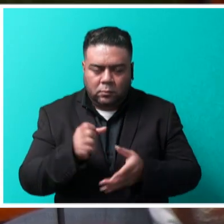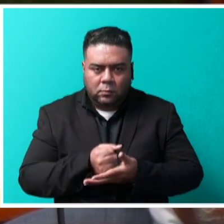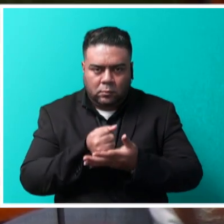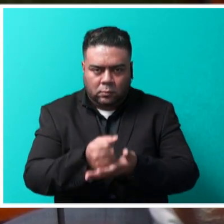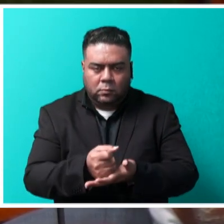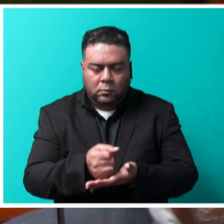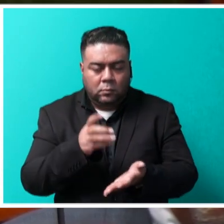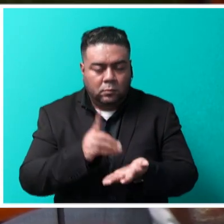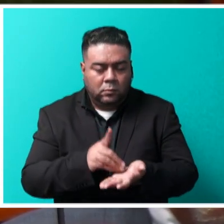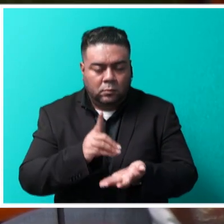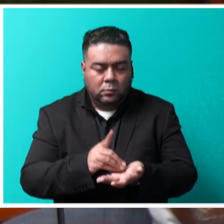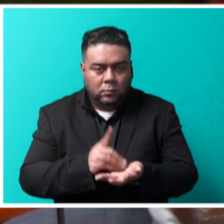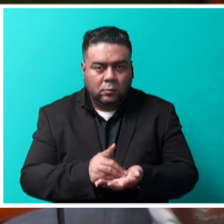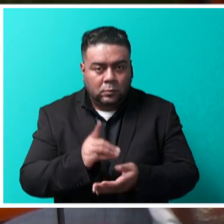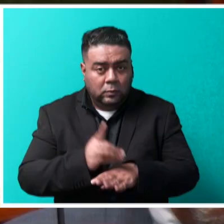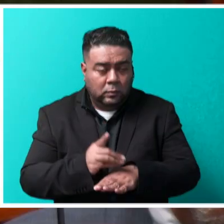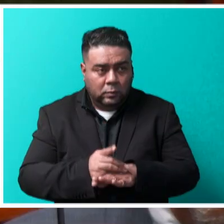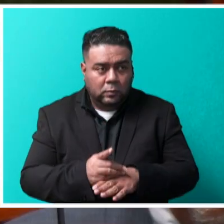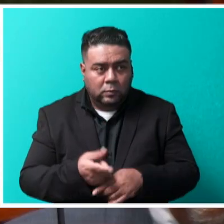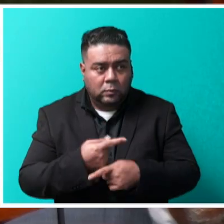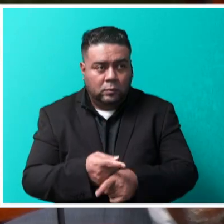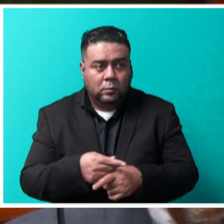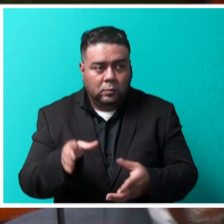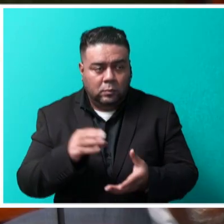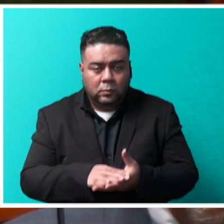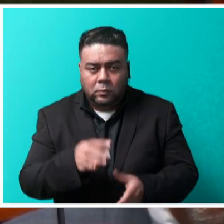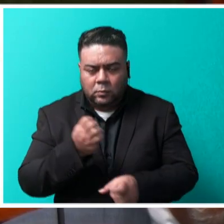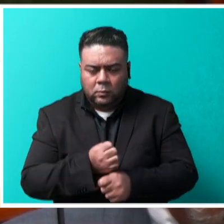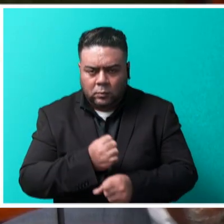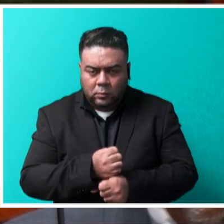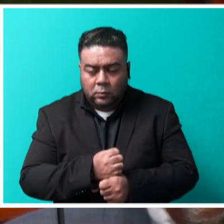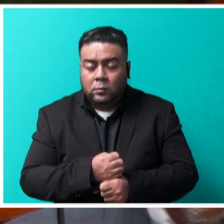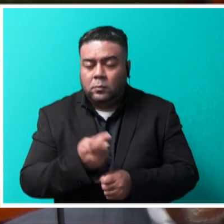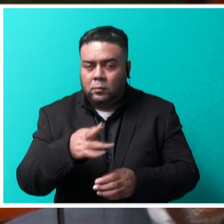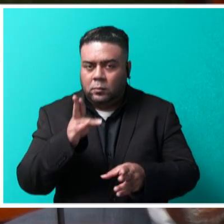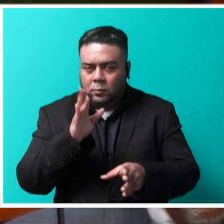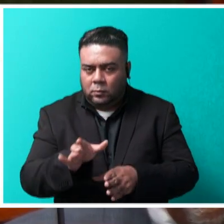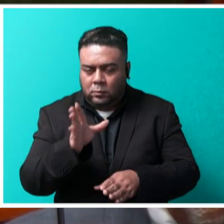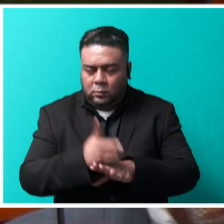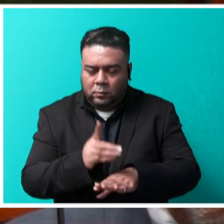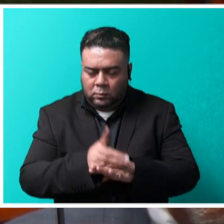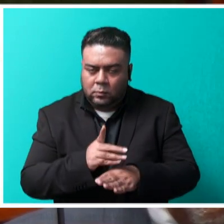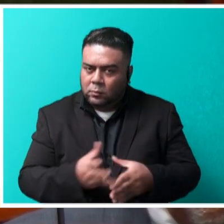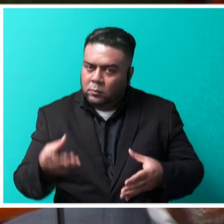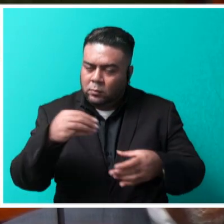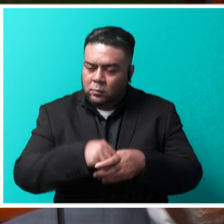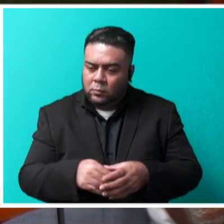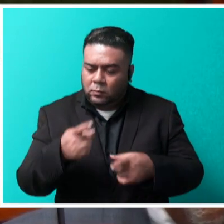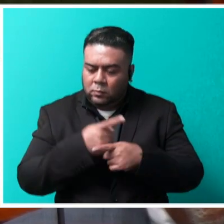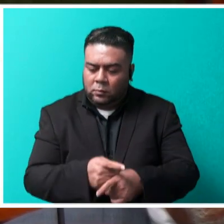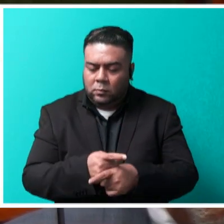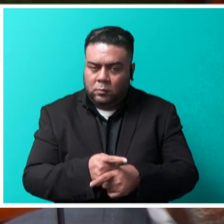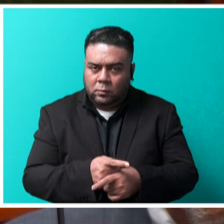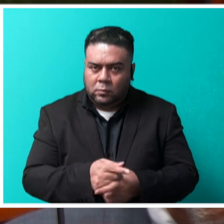contribution towards the development and launch of the guidebook on employment for persons with disabilities, which is an inclusive guide for employers to